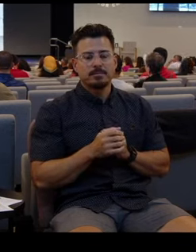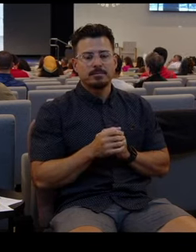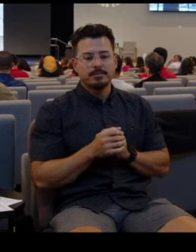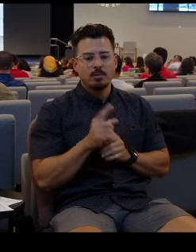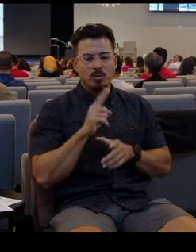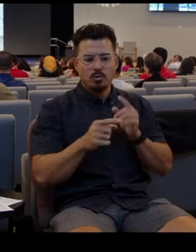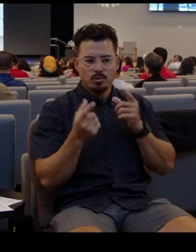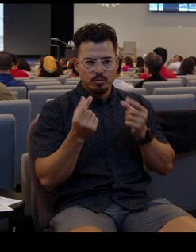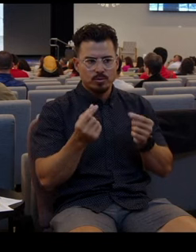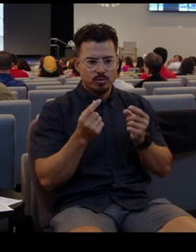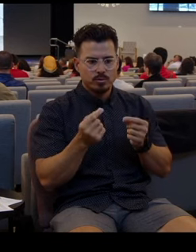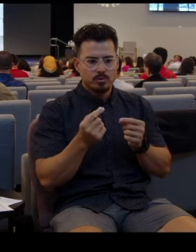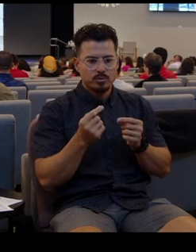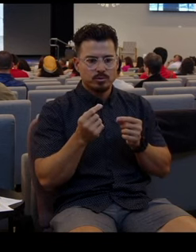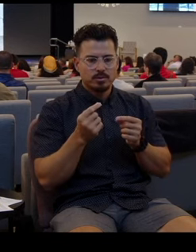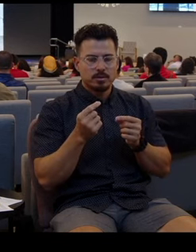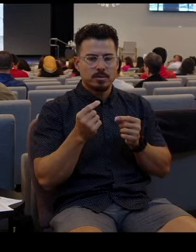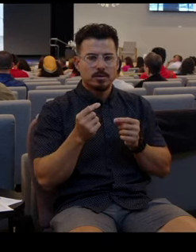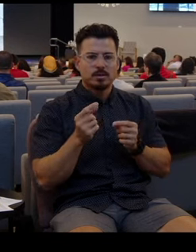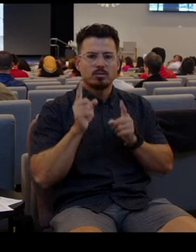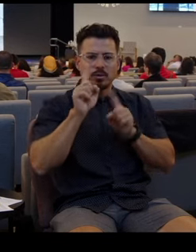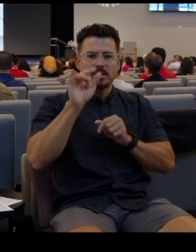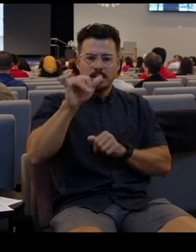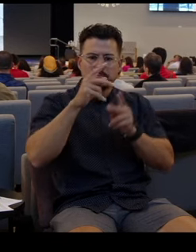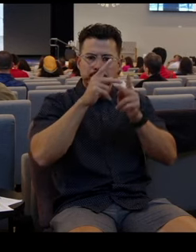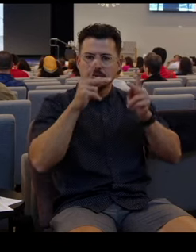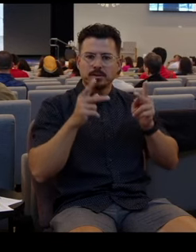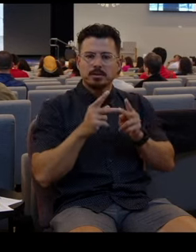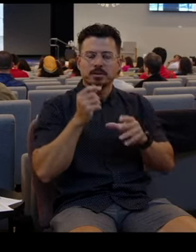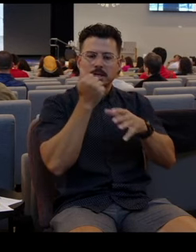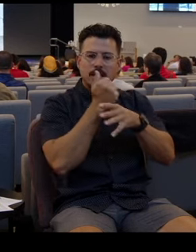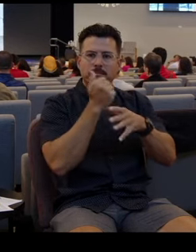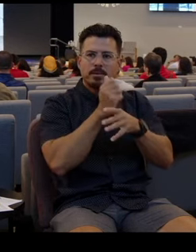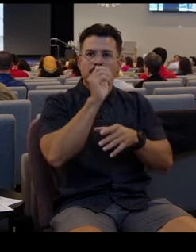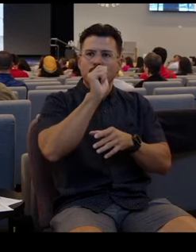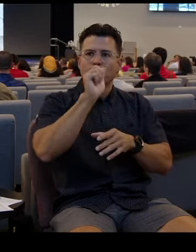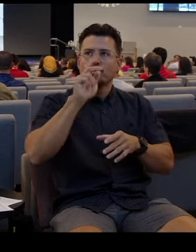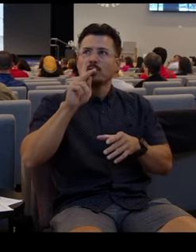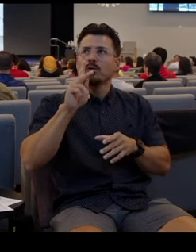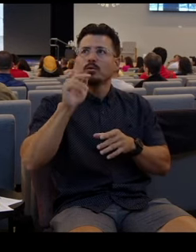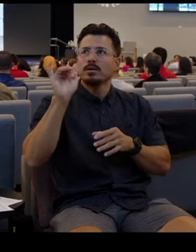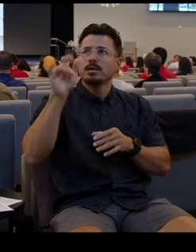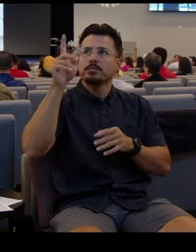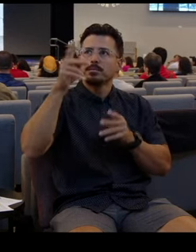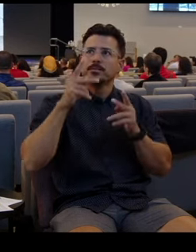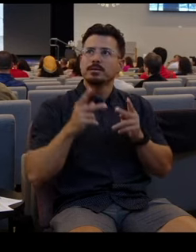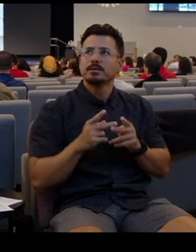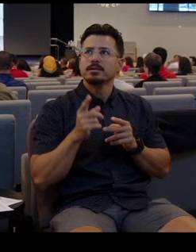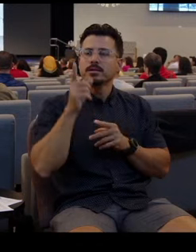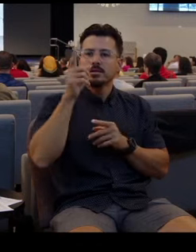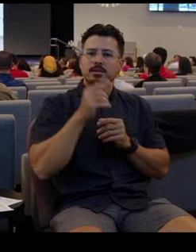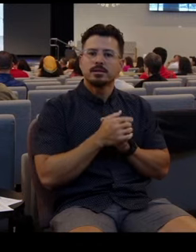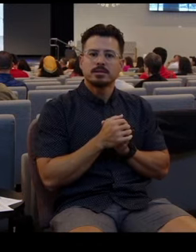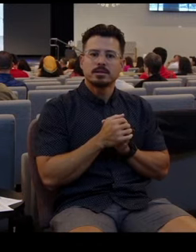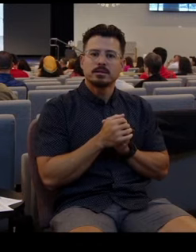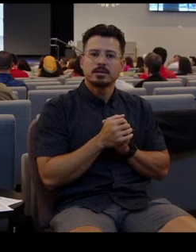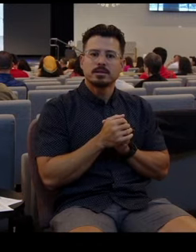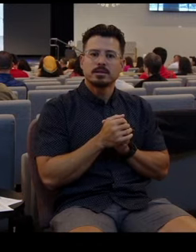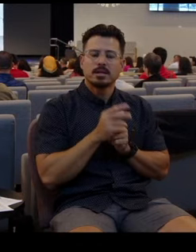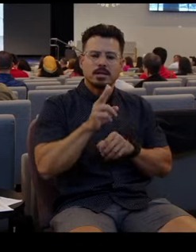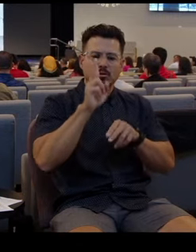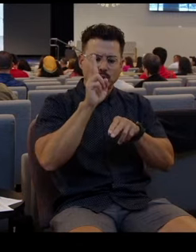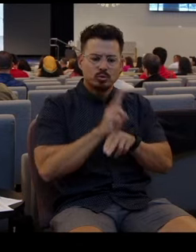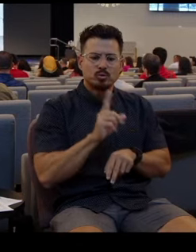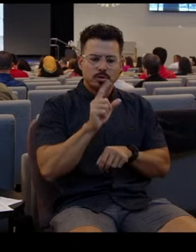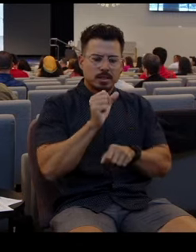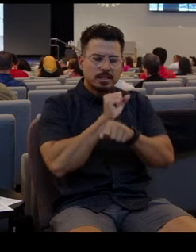what he did is he went to this very spot outside of Hebron, where this tree is, and he used it as